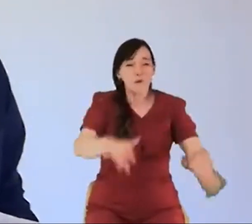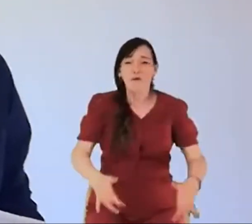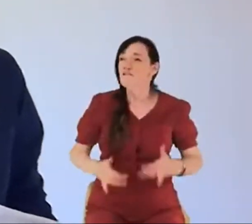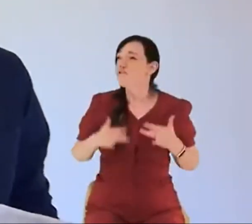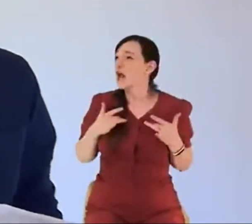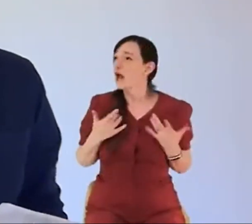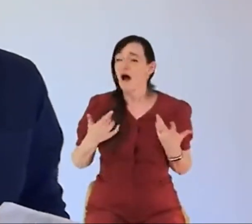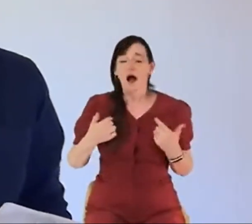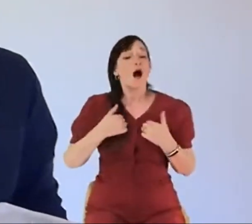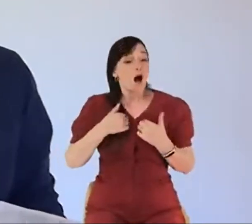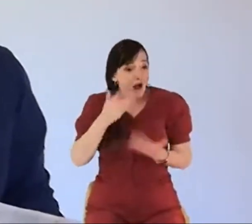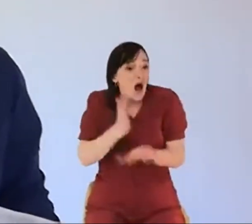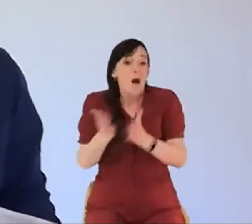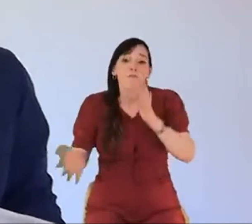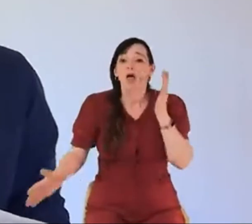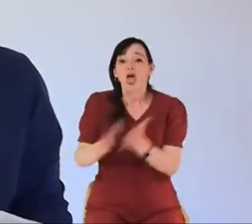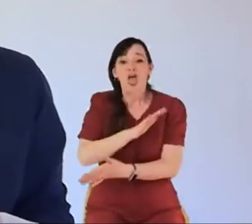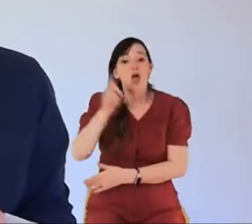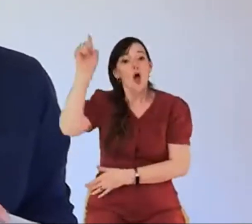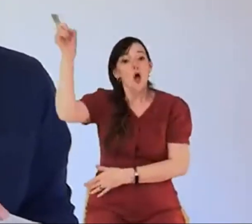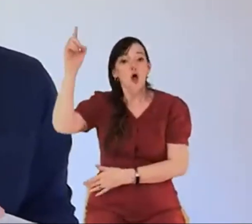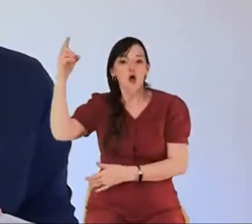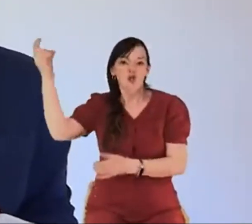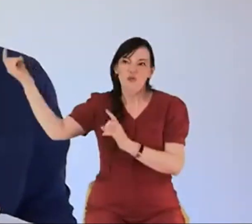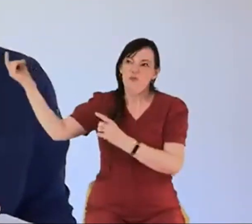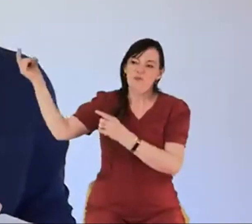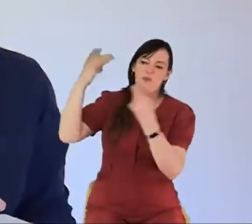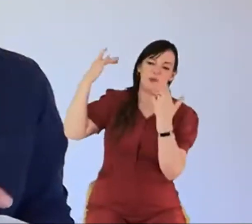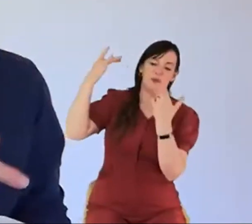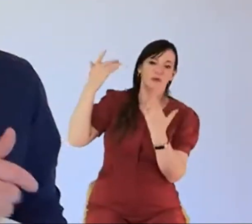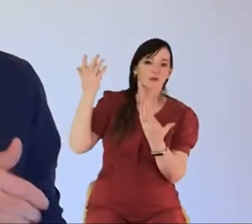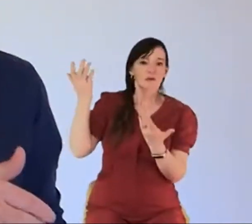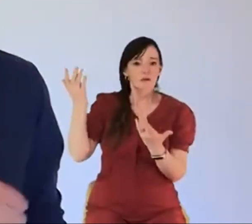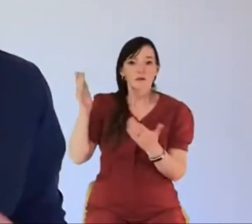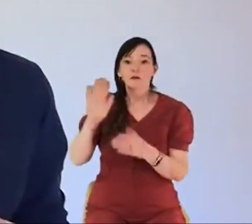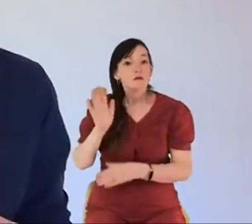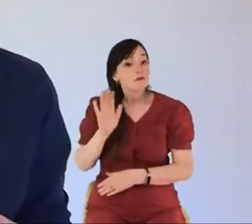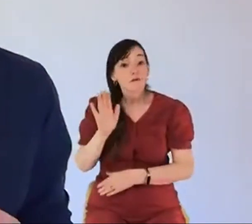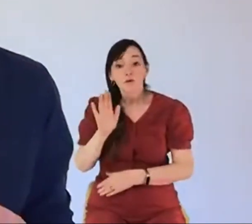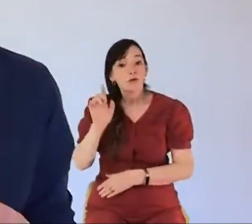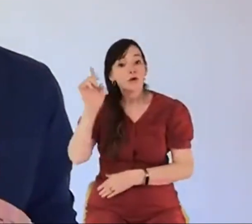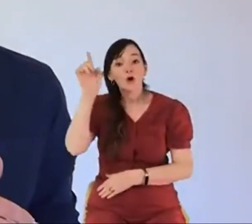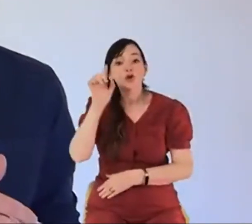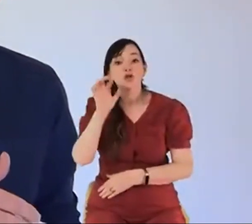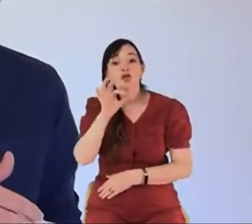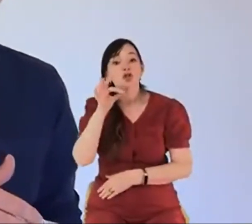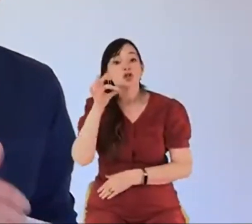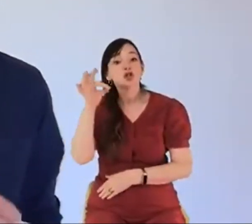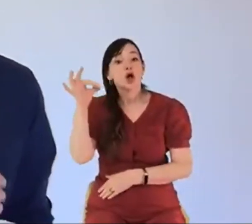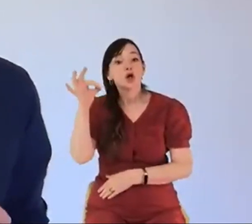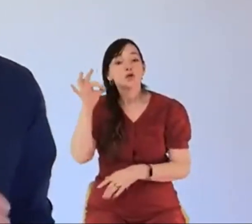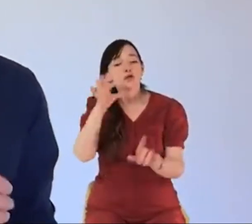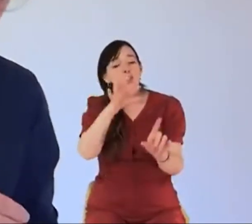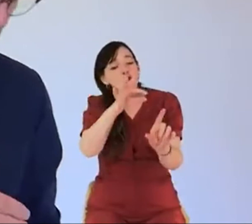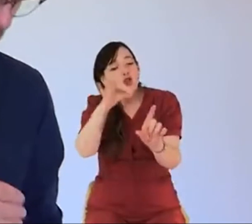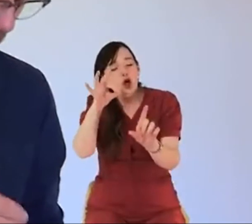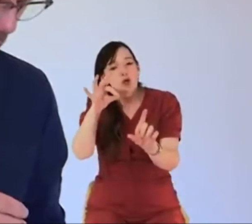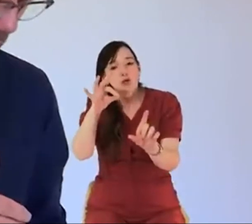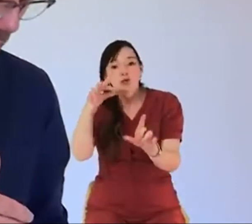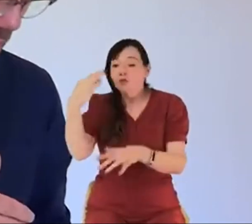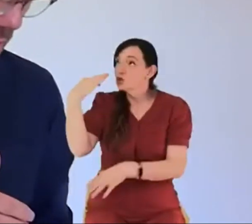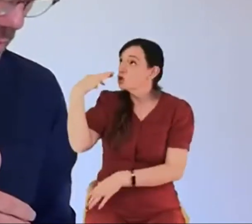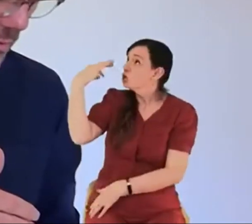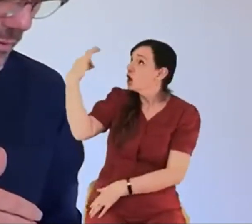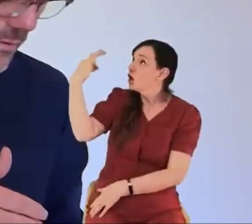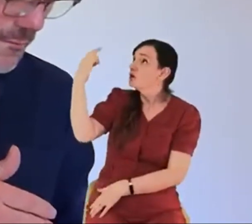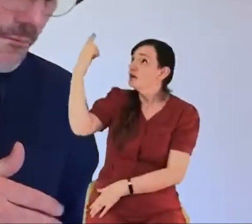mess up and god will drop me no god chose you he he set his heart on